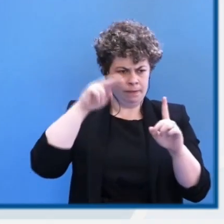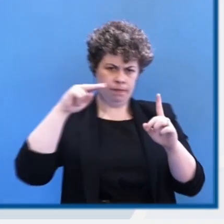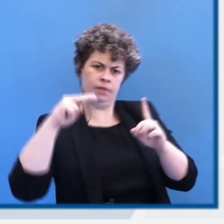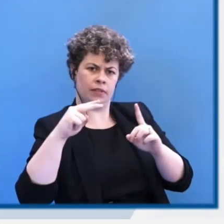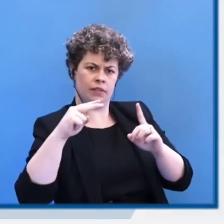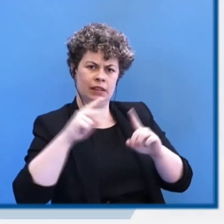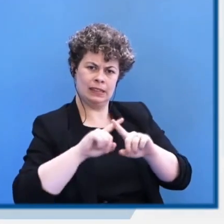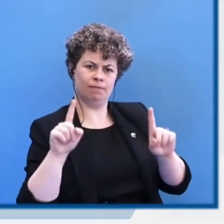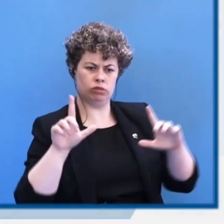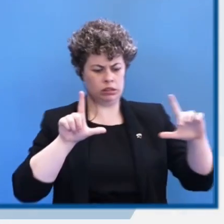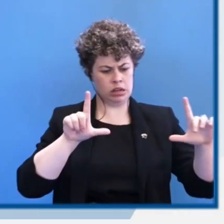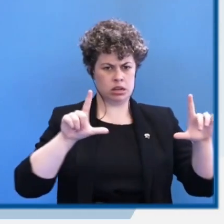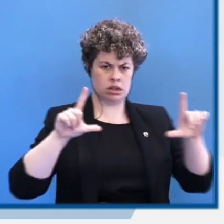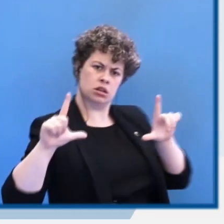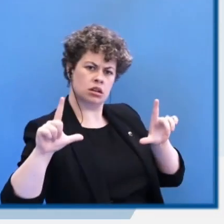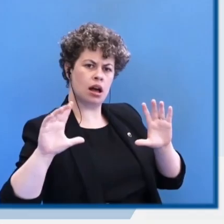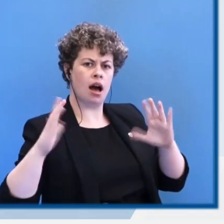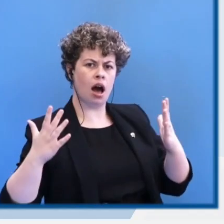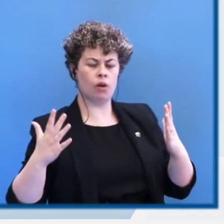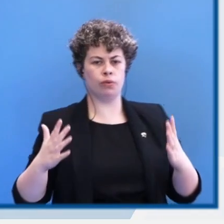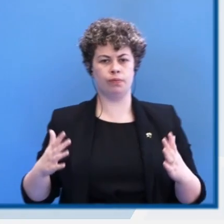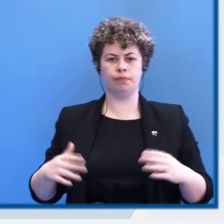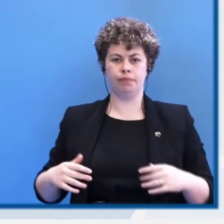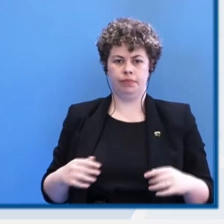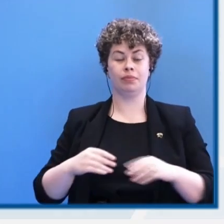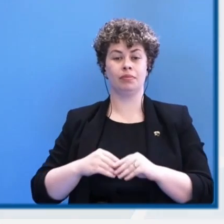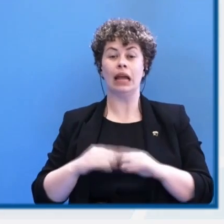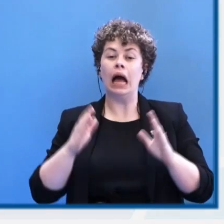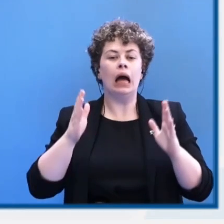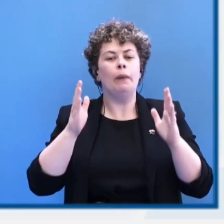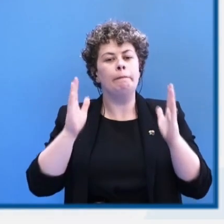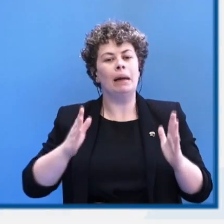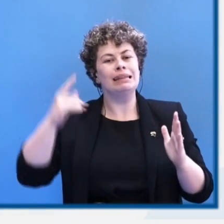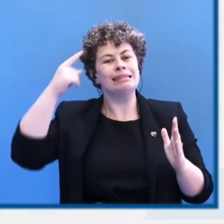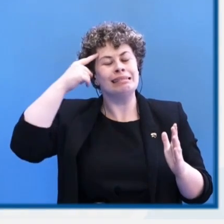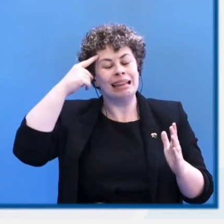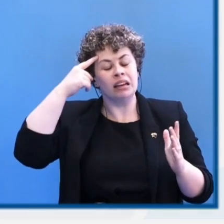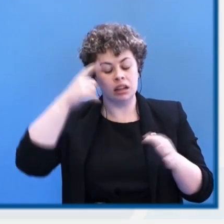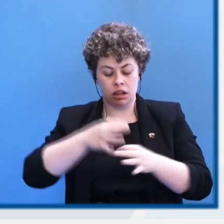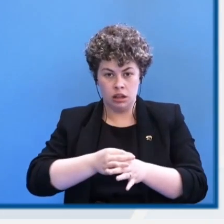We need to use a systemic approach and understand risk in a more systemic manner.